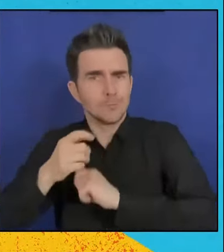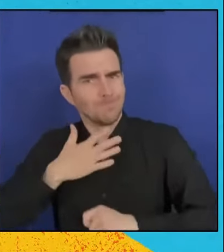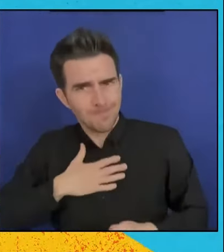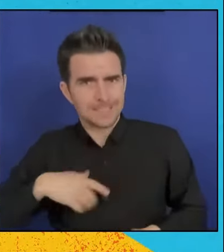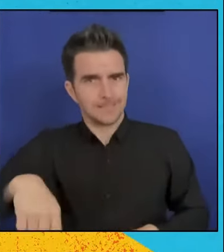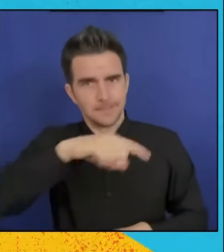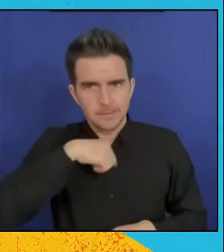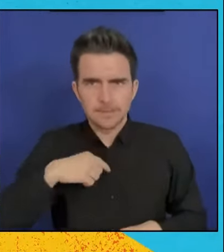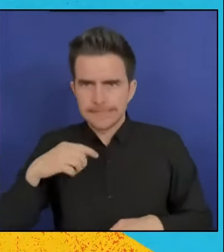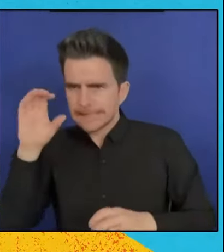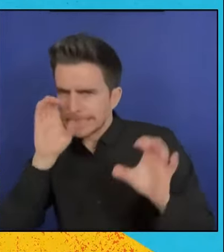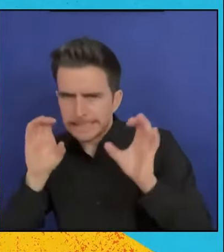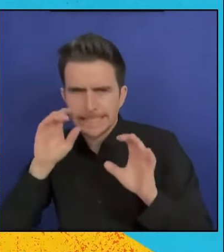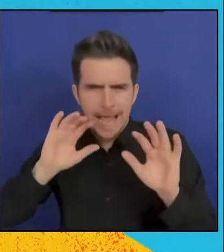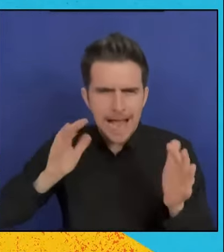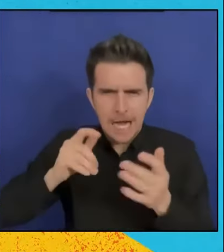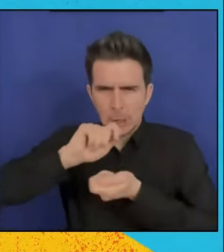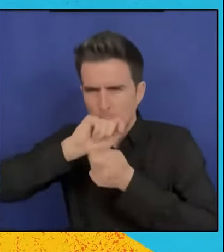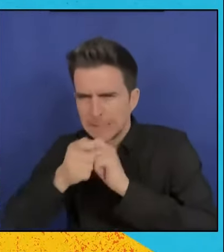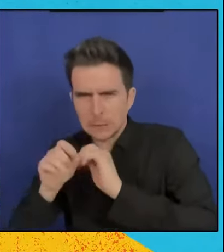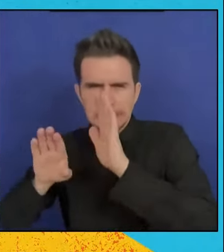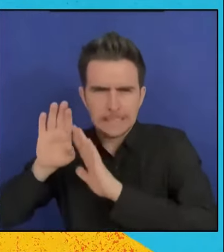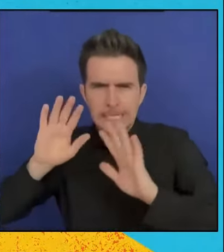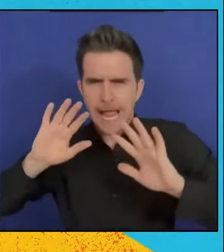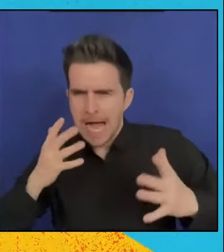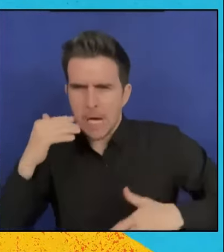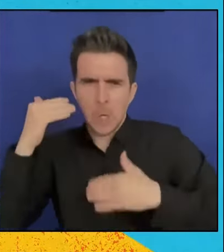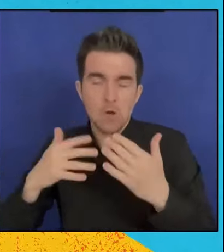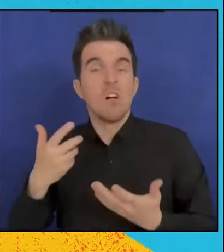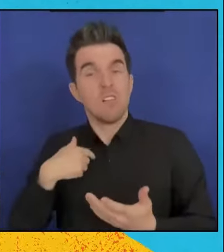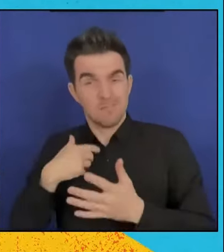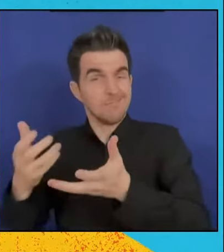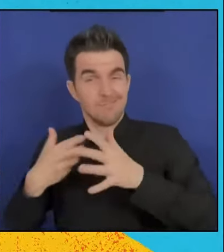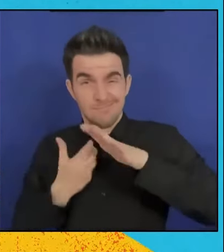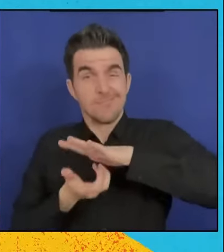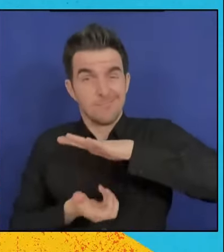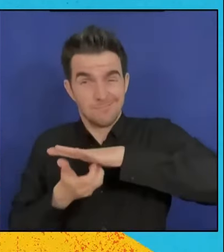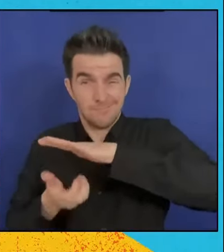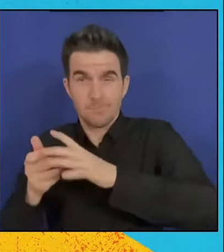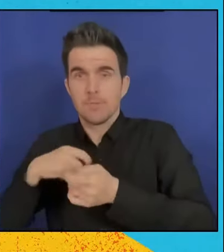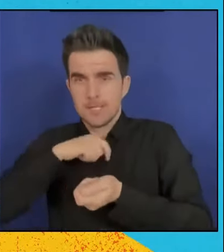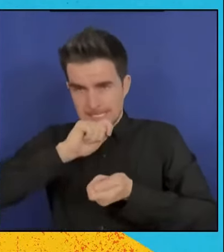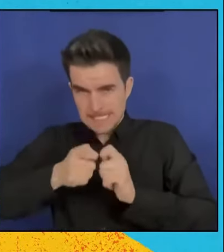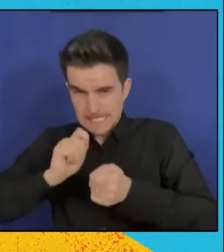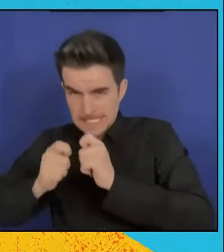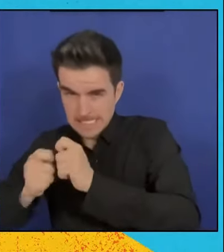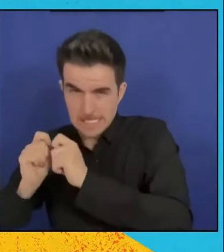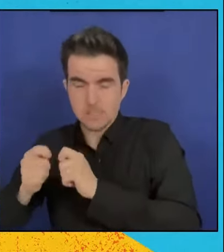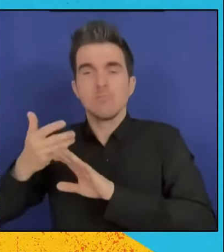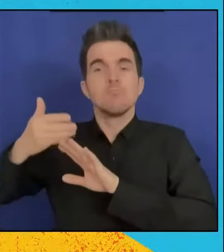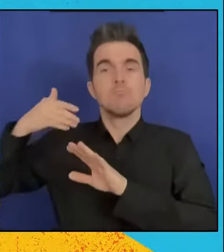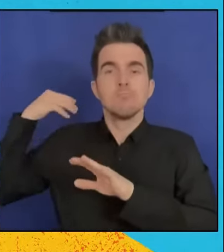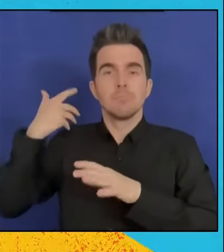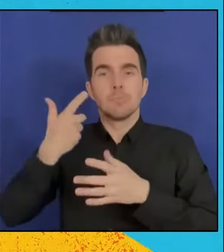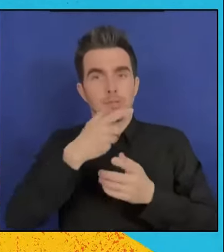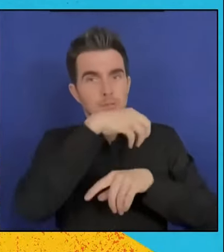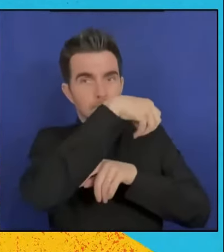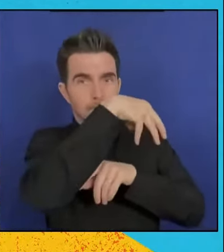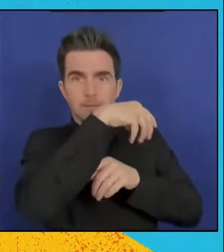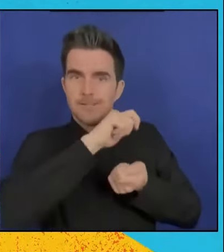batteries. And we are now looking forward to start electrifying the motorcycles that also pollute the